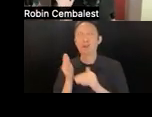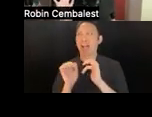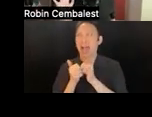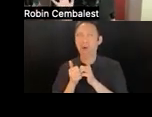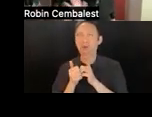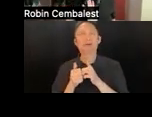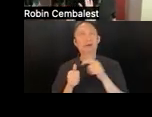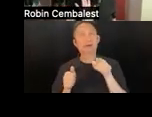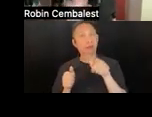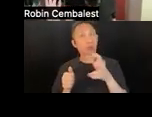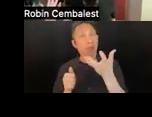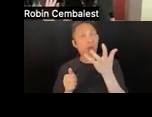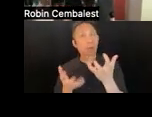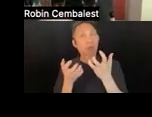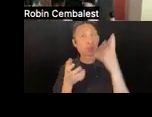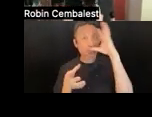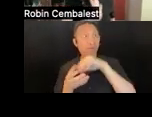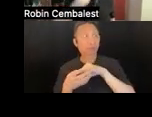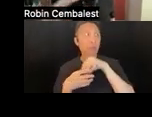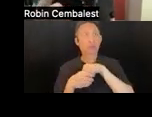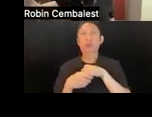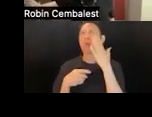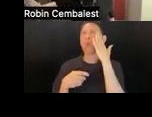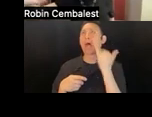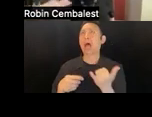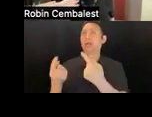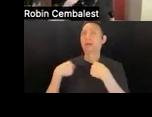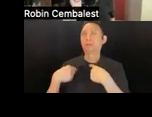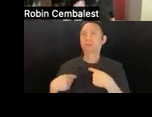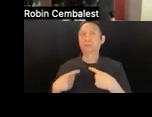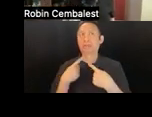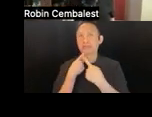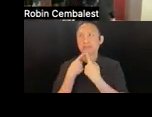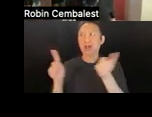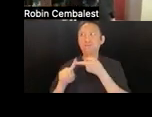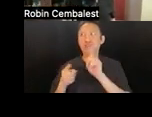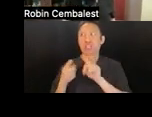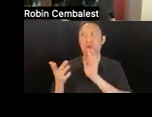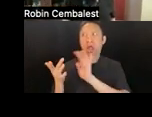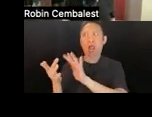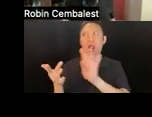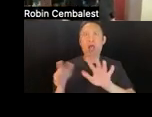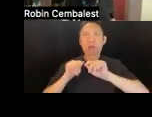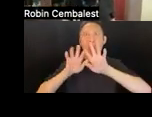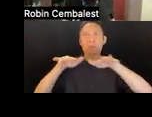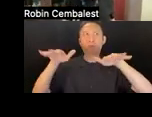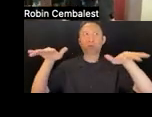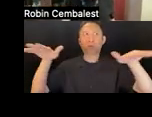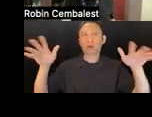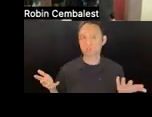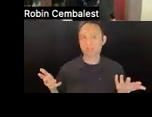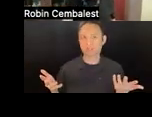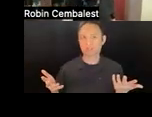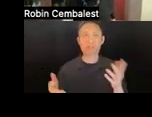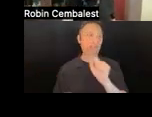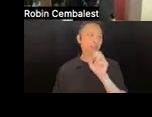why, not just like if they're your friends, they'll come, but we're trying to tell all the other people, right? So that's when we get this introduction